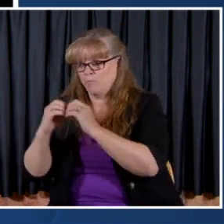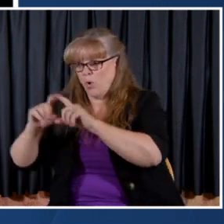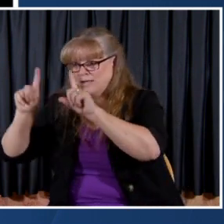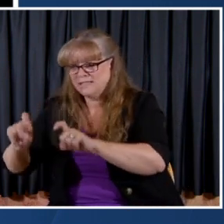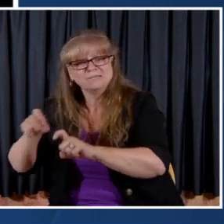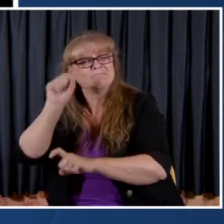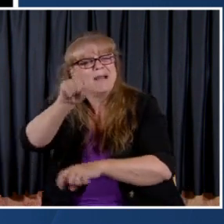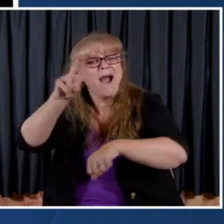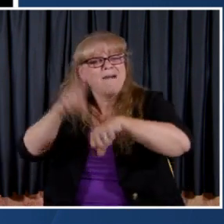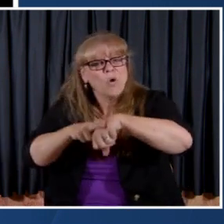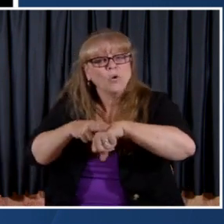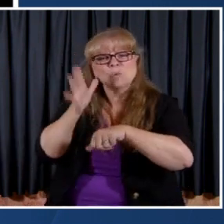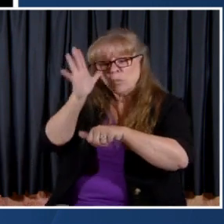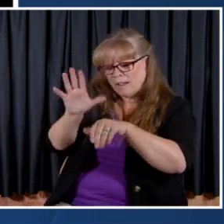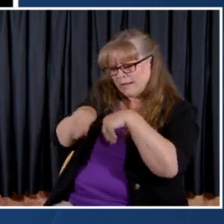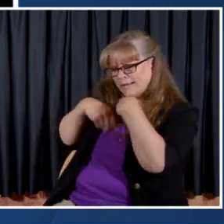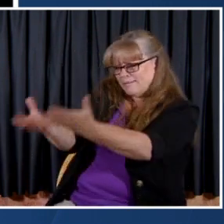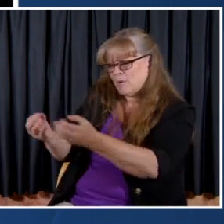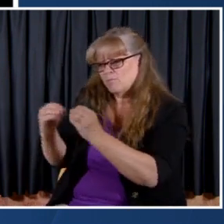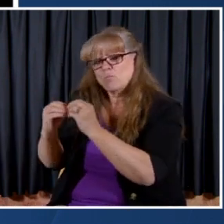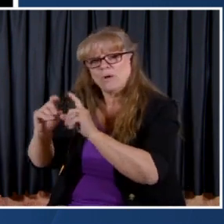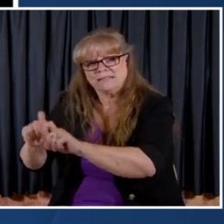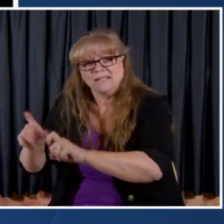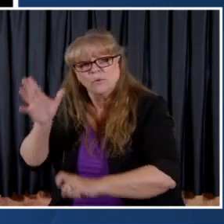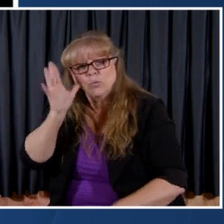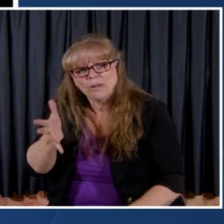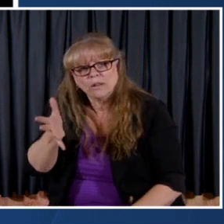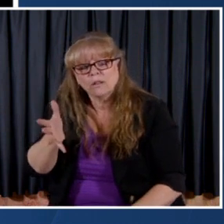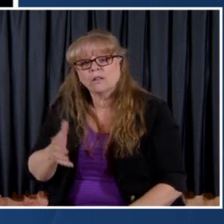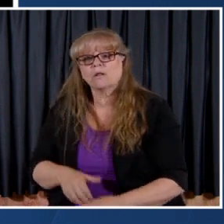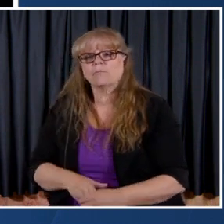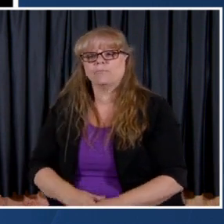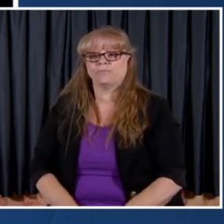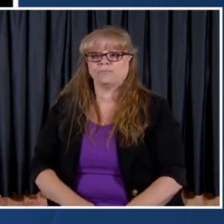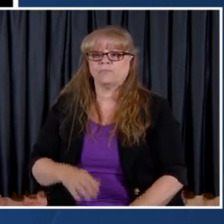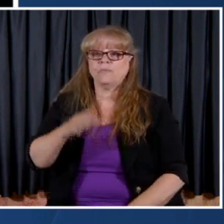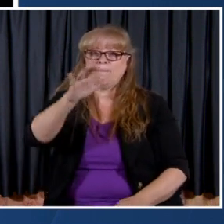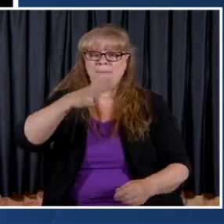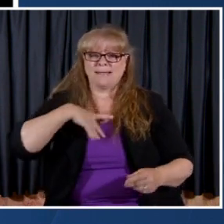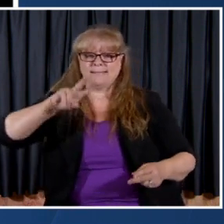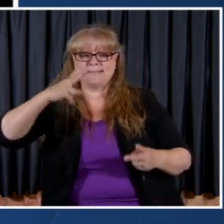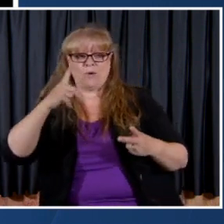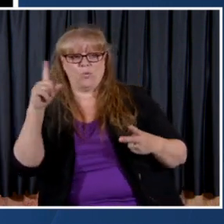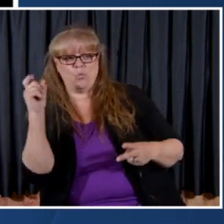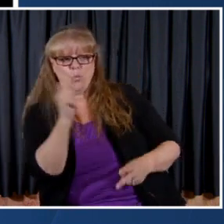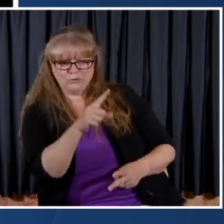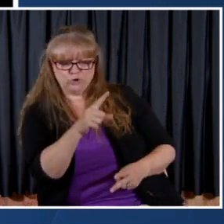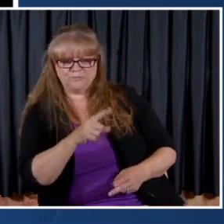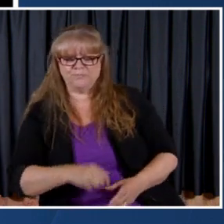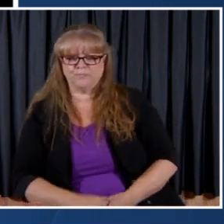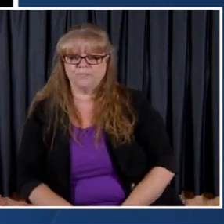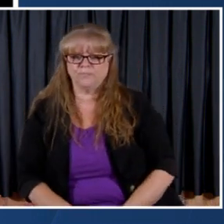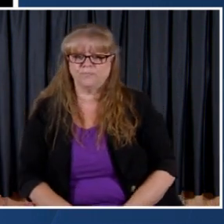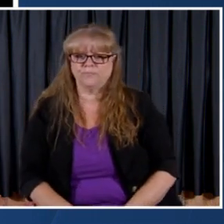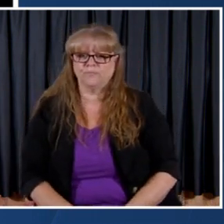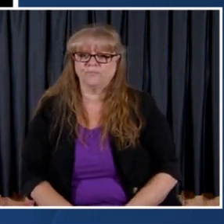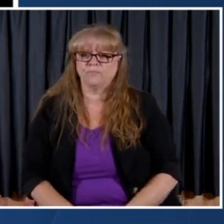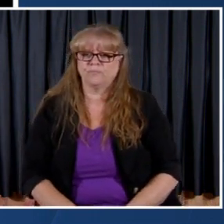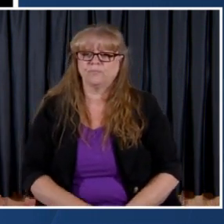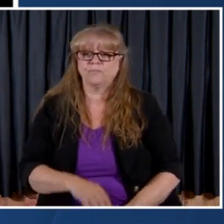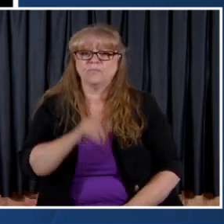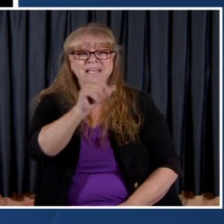And the next one, knowing that nearly 60% of the deaths in the state have occurred among nursing home